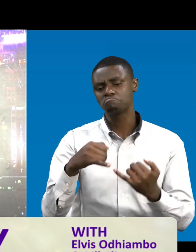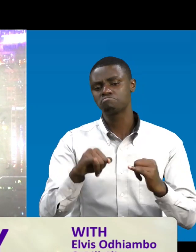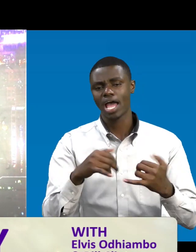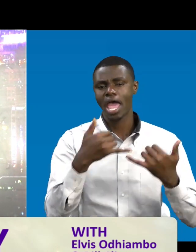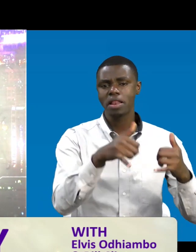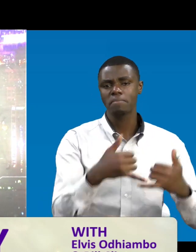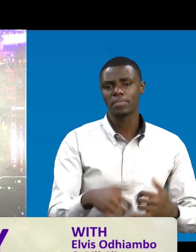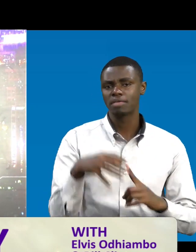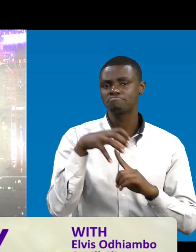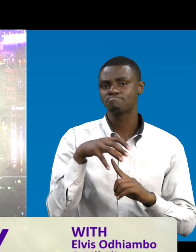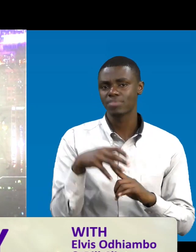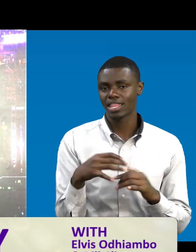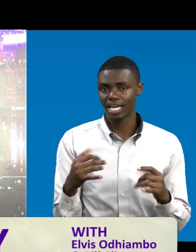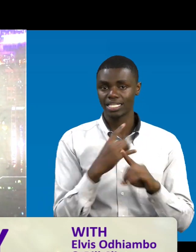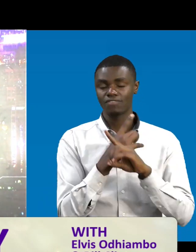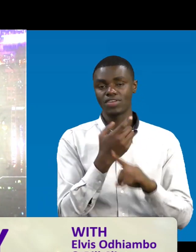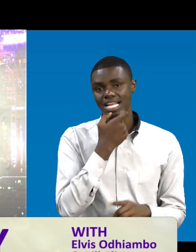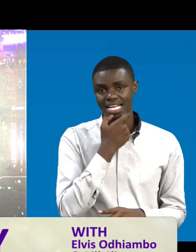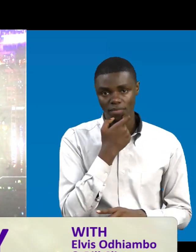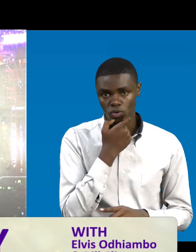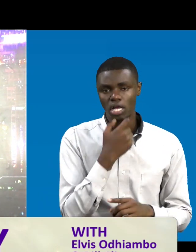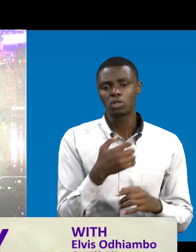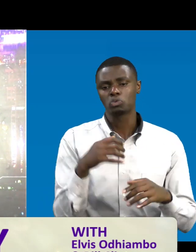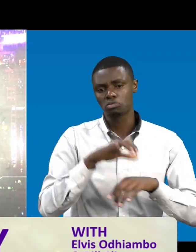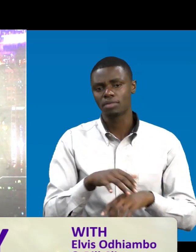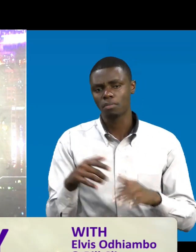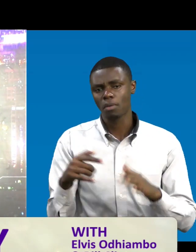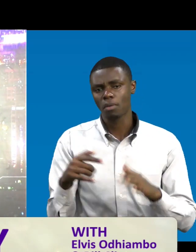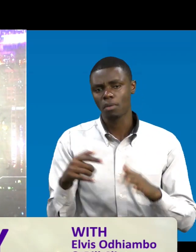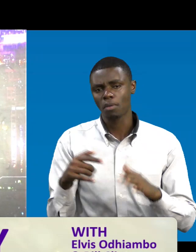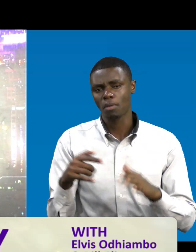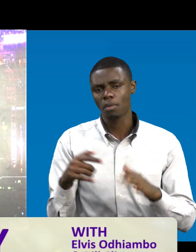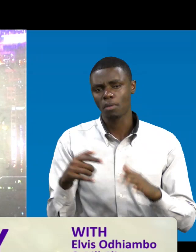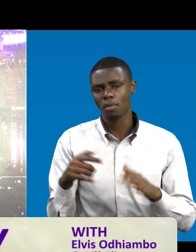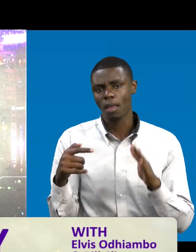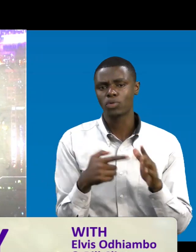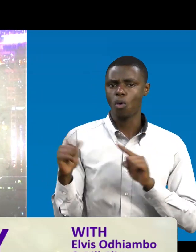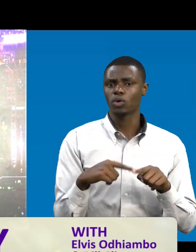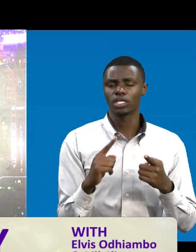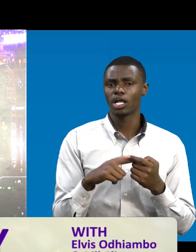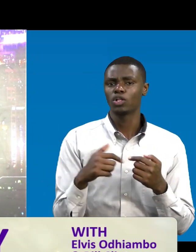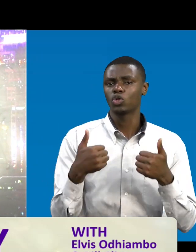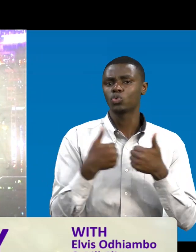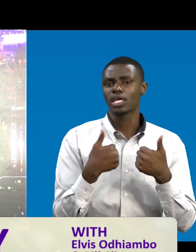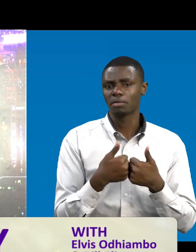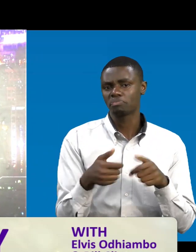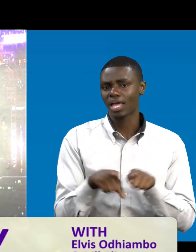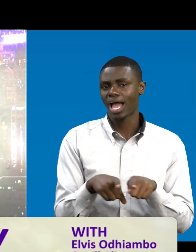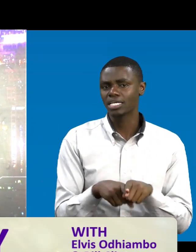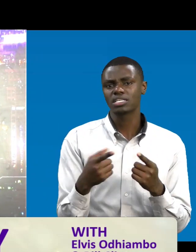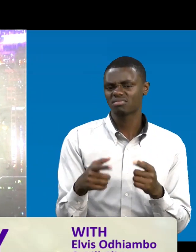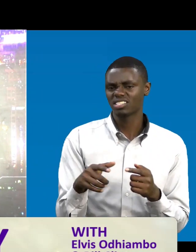play the champions, the current defending champions, Gor Mahia, to try get points. But they're coming to the game as underdogs,